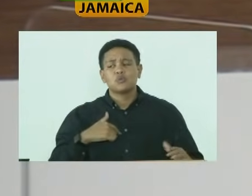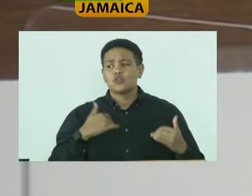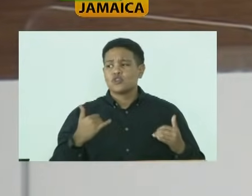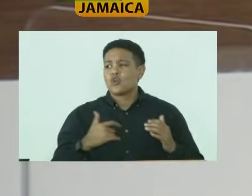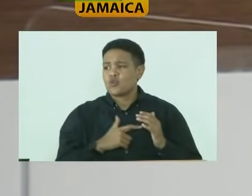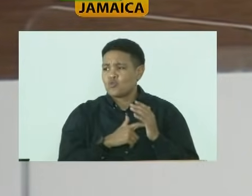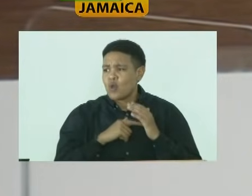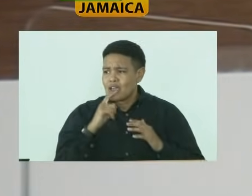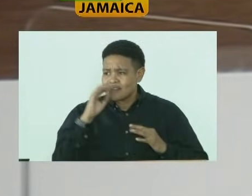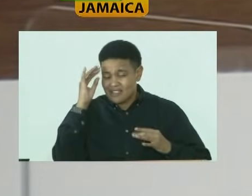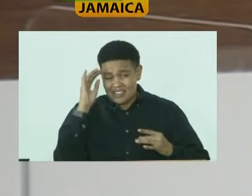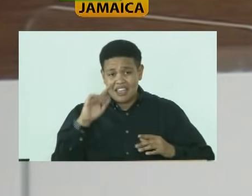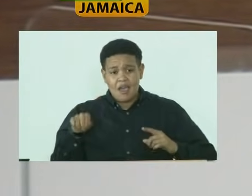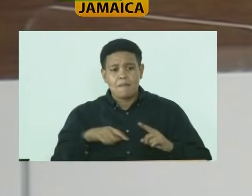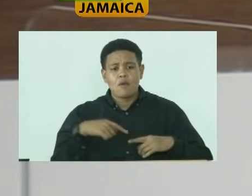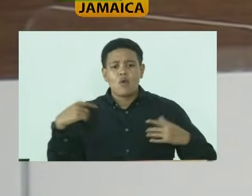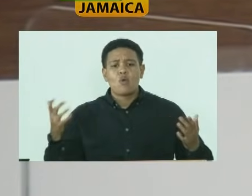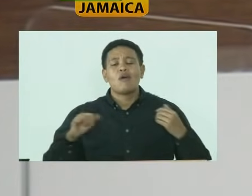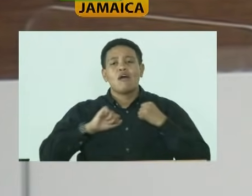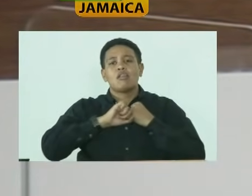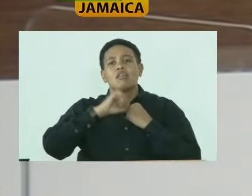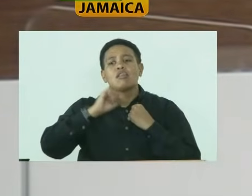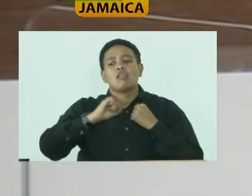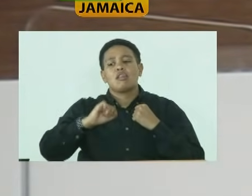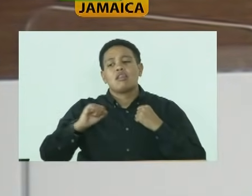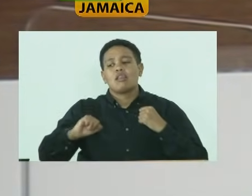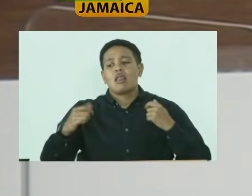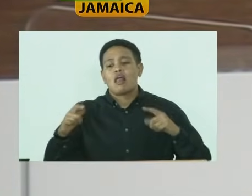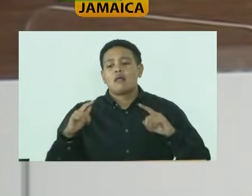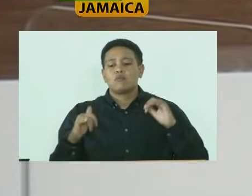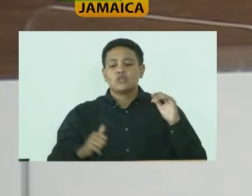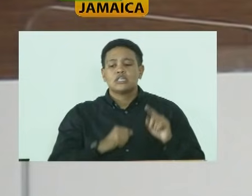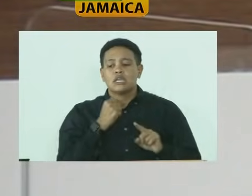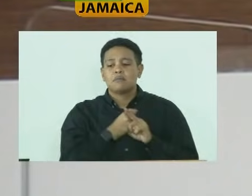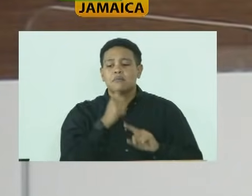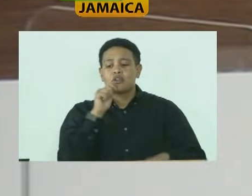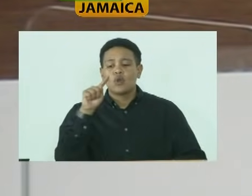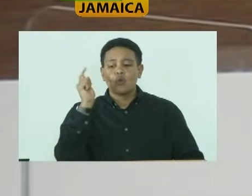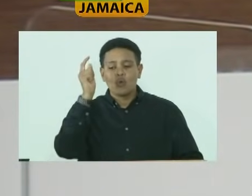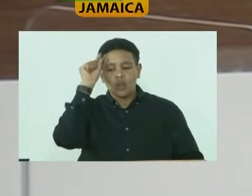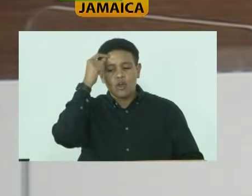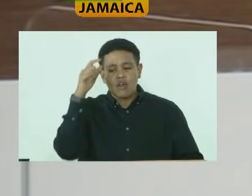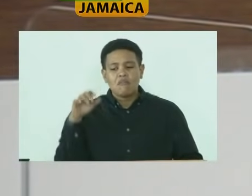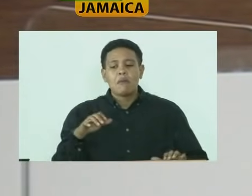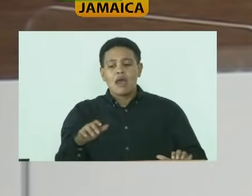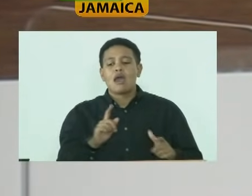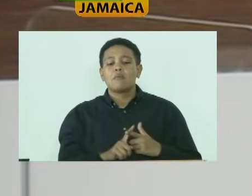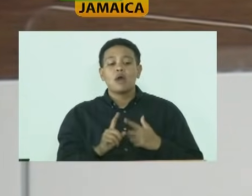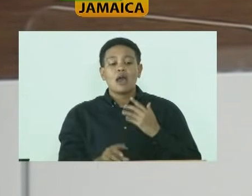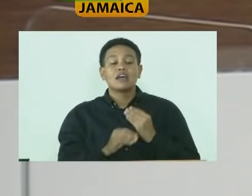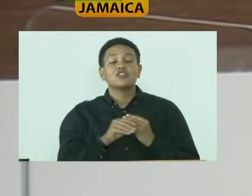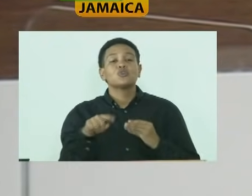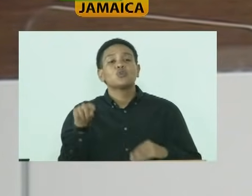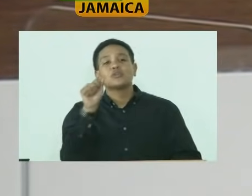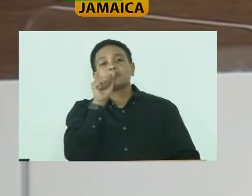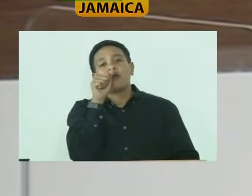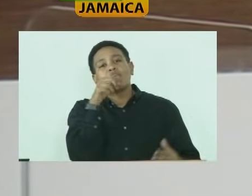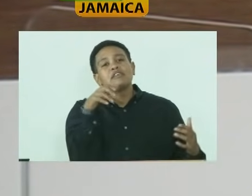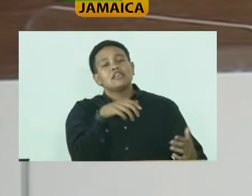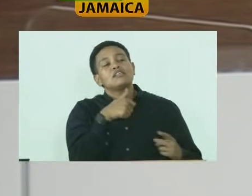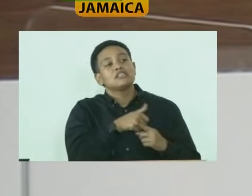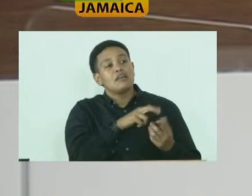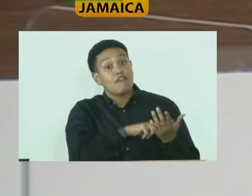to factor in significant delays which affect not only the government's activities, but also those private sector contractors